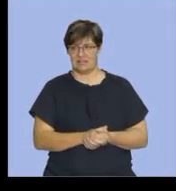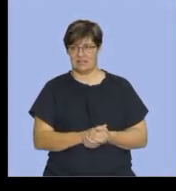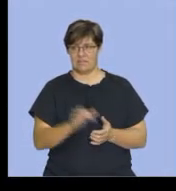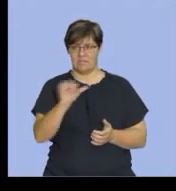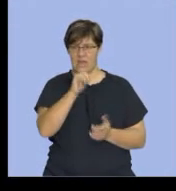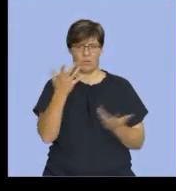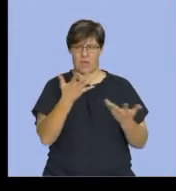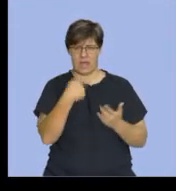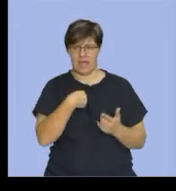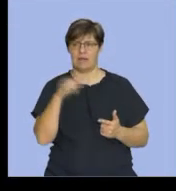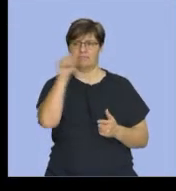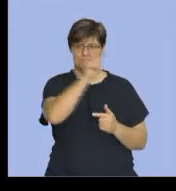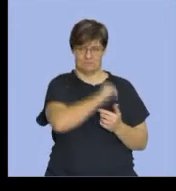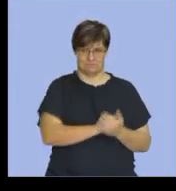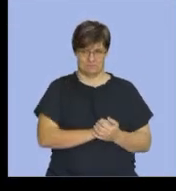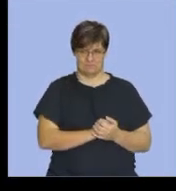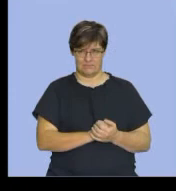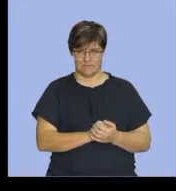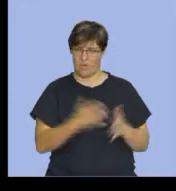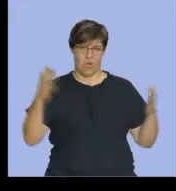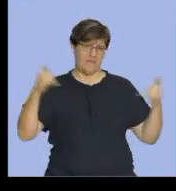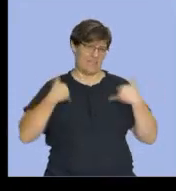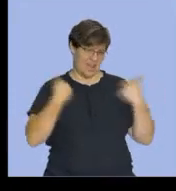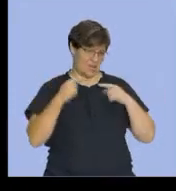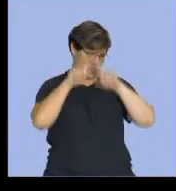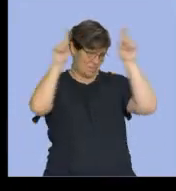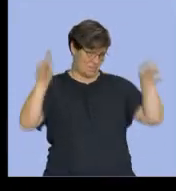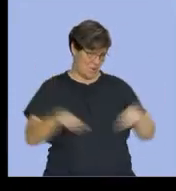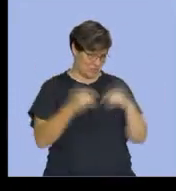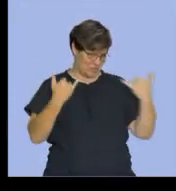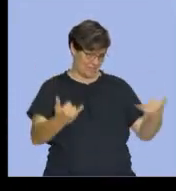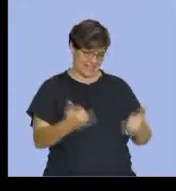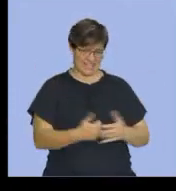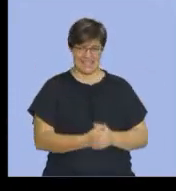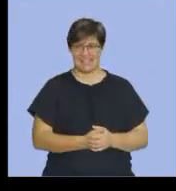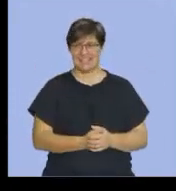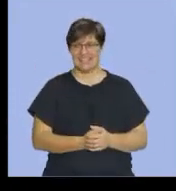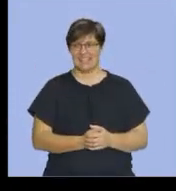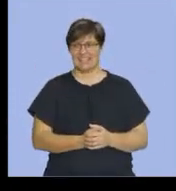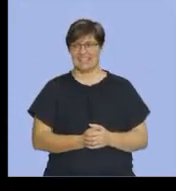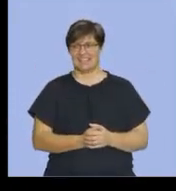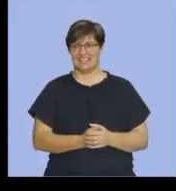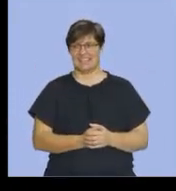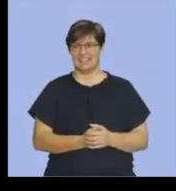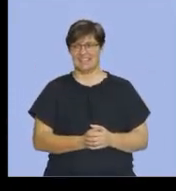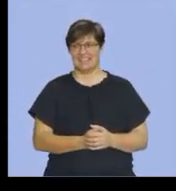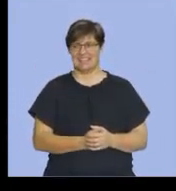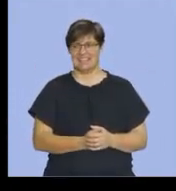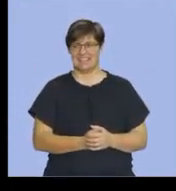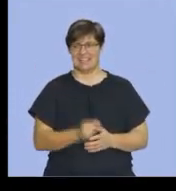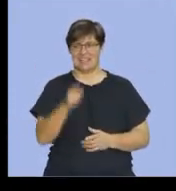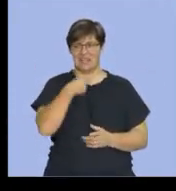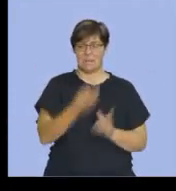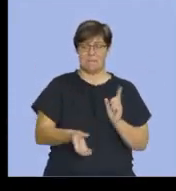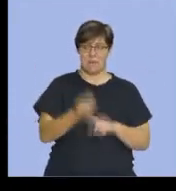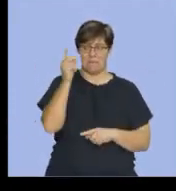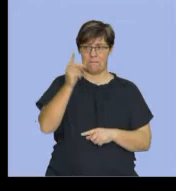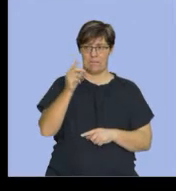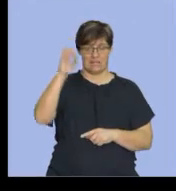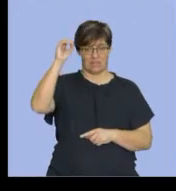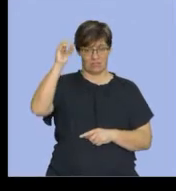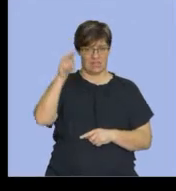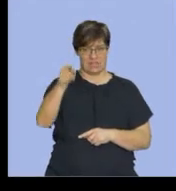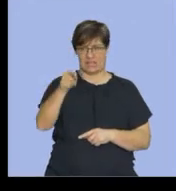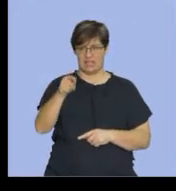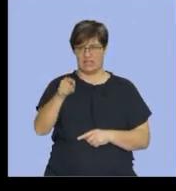Let's just go back to where we were. I'm having fun with the board today. I put